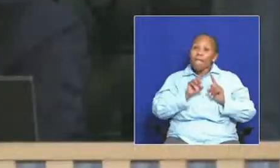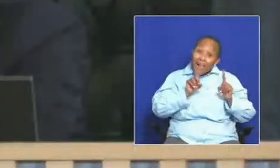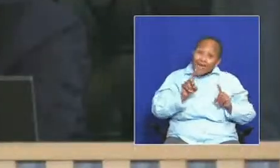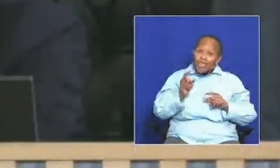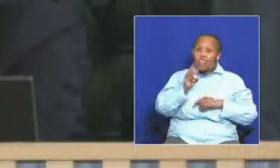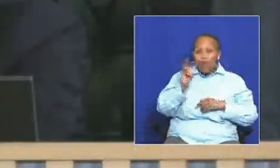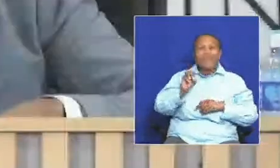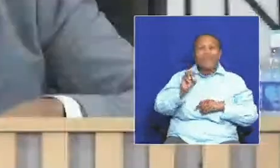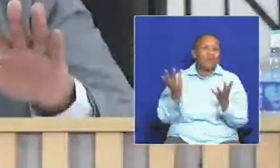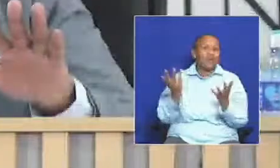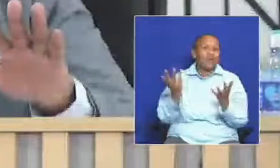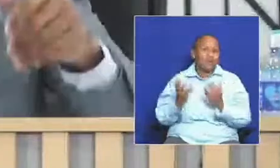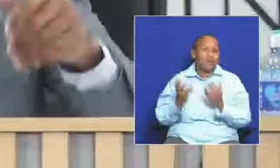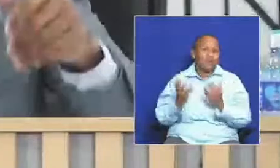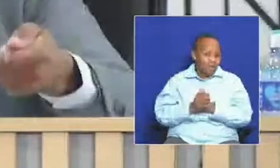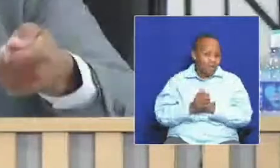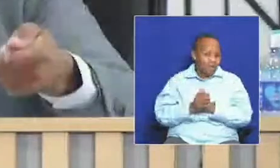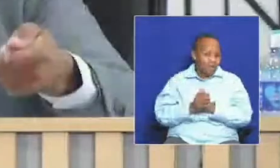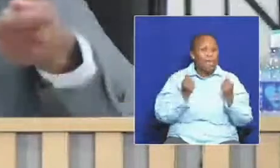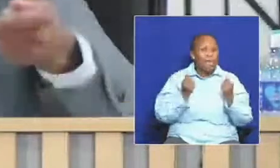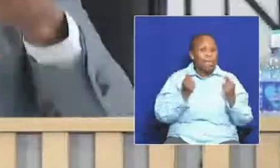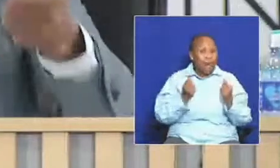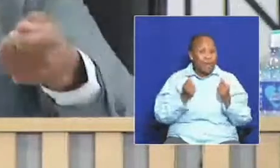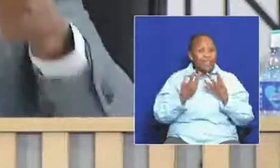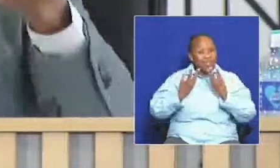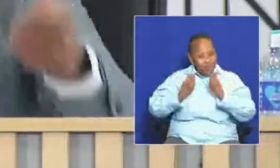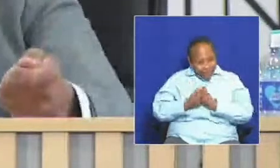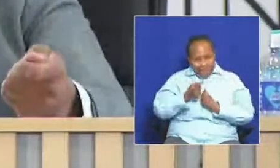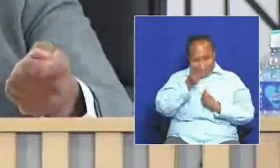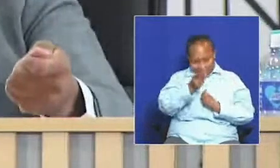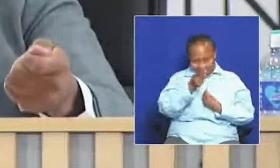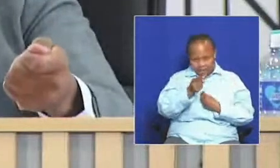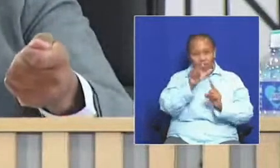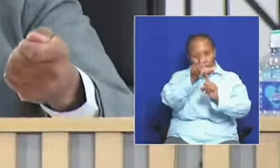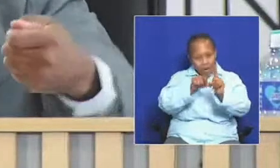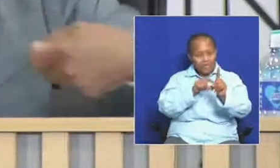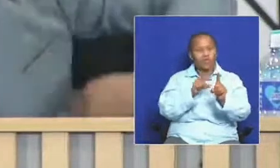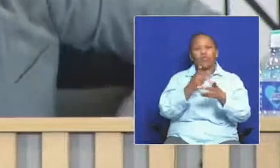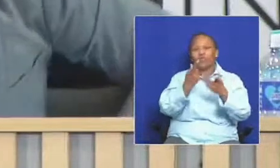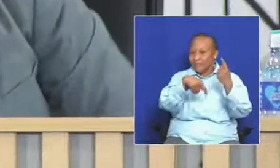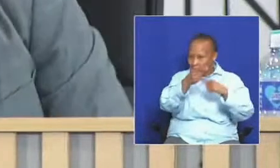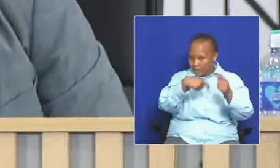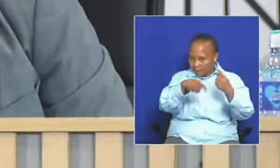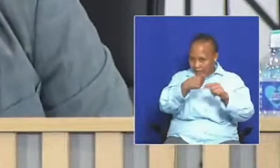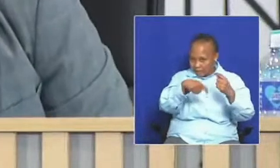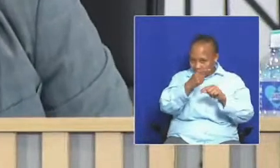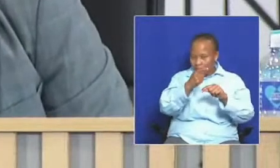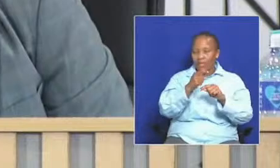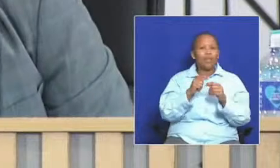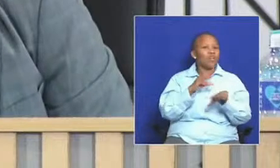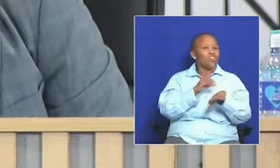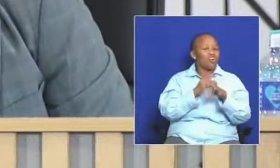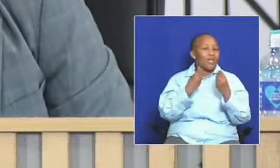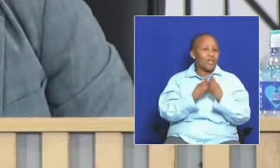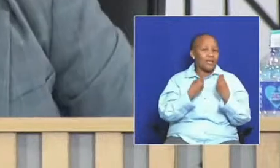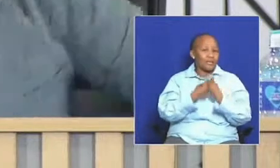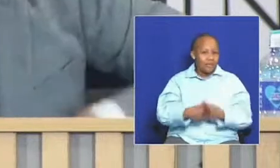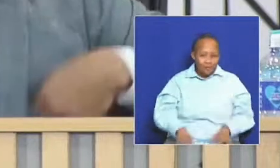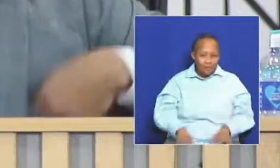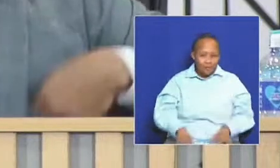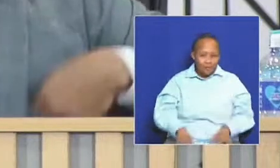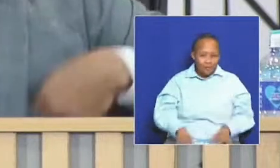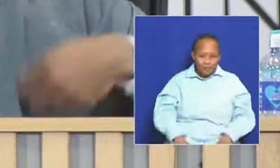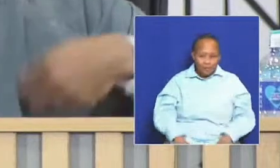200,000 from? The money is with the person who's supplying medical. Where do they get it from?